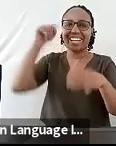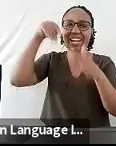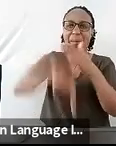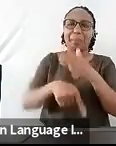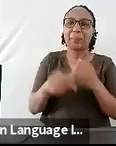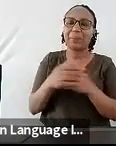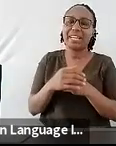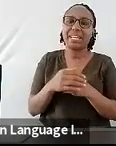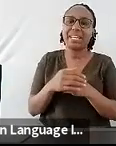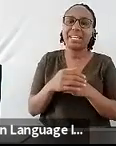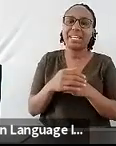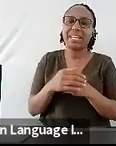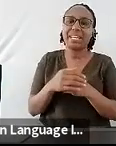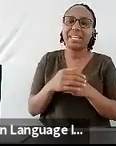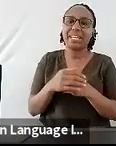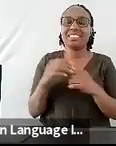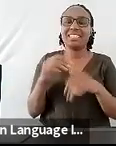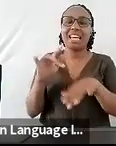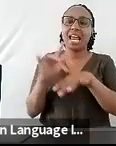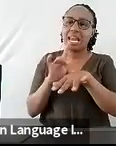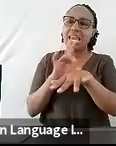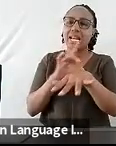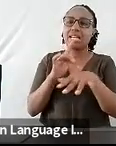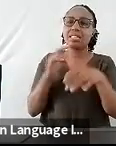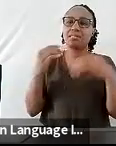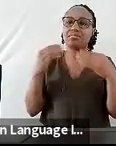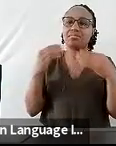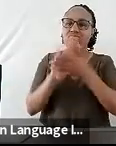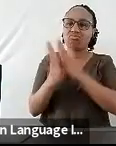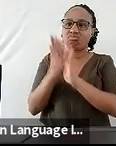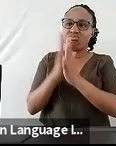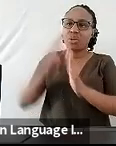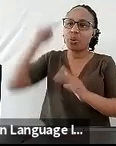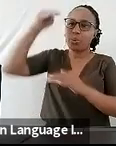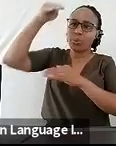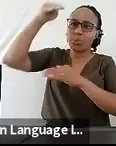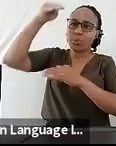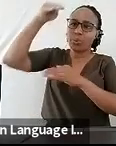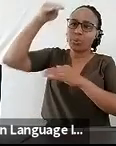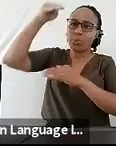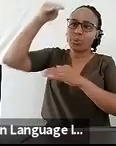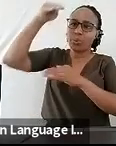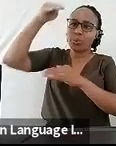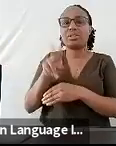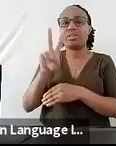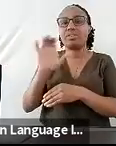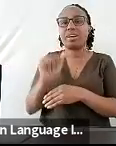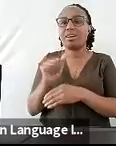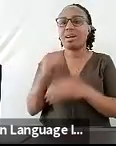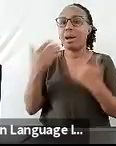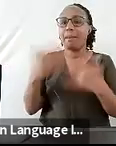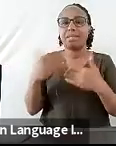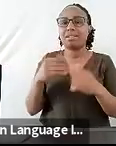in Lac Chitrivia. Yeah. Amazing. I think Ansira Bay and the food,